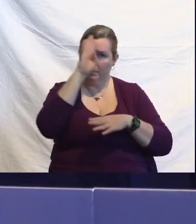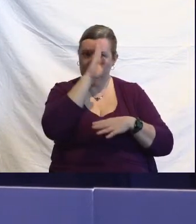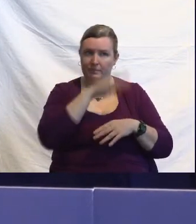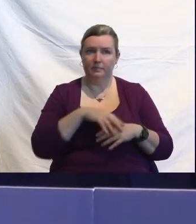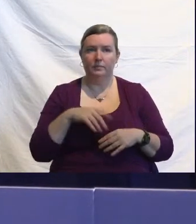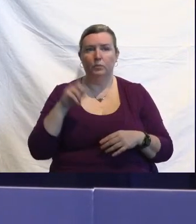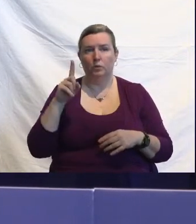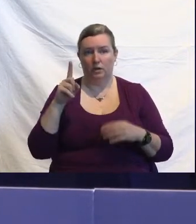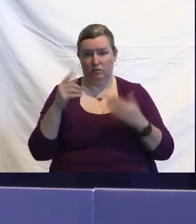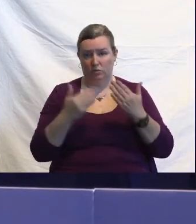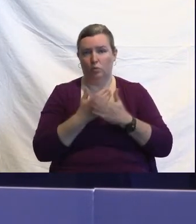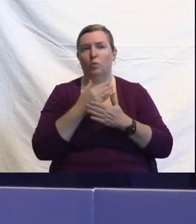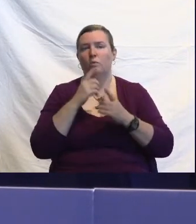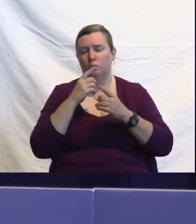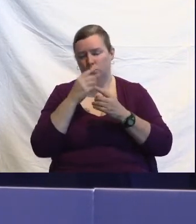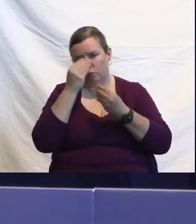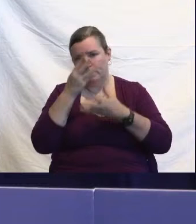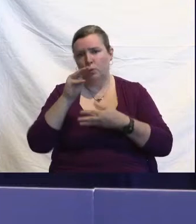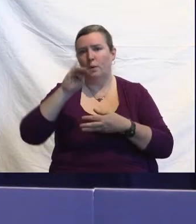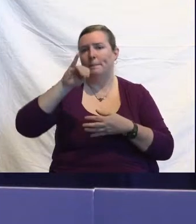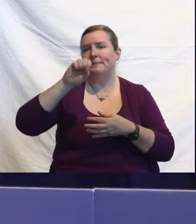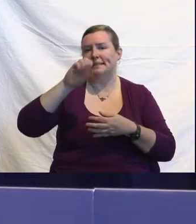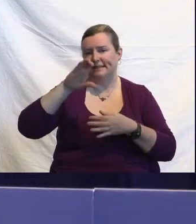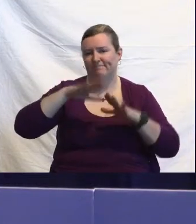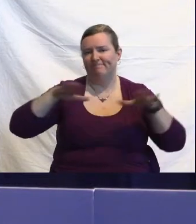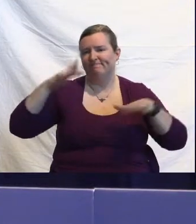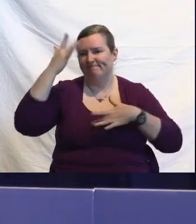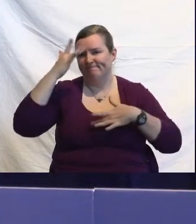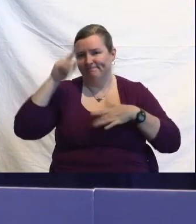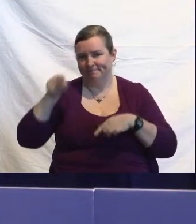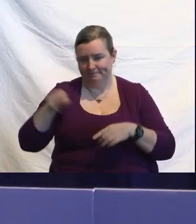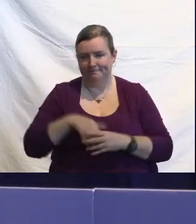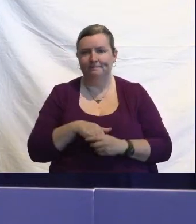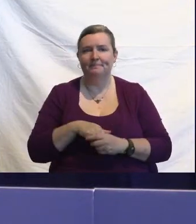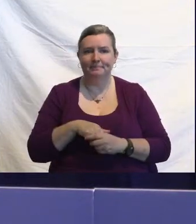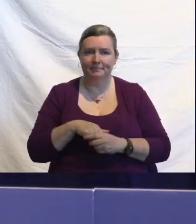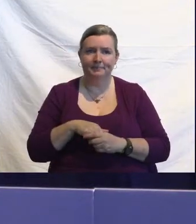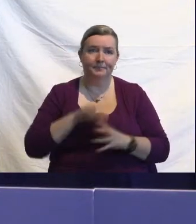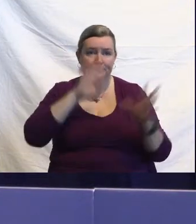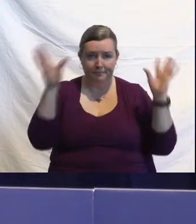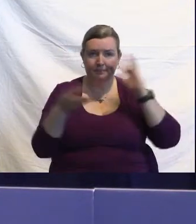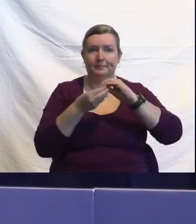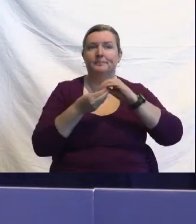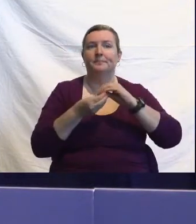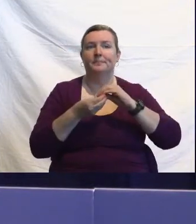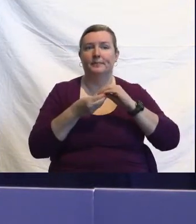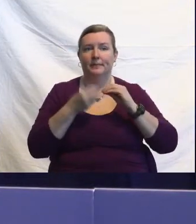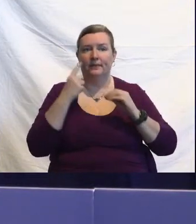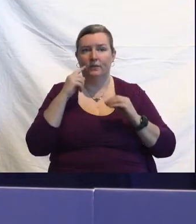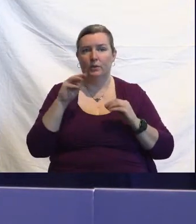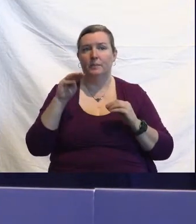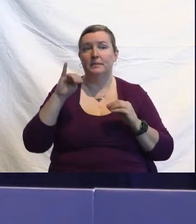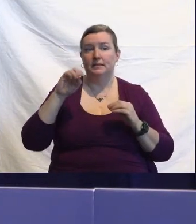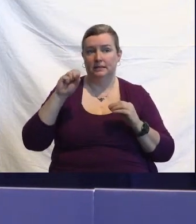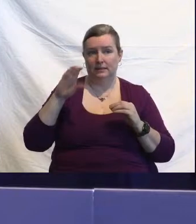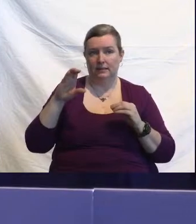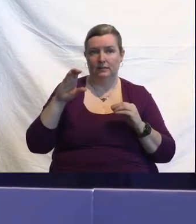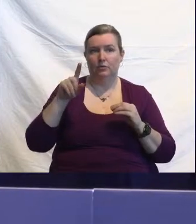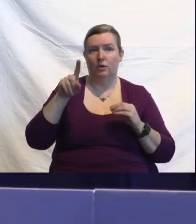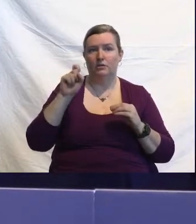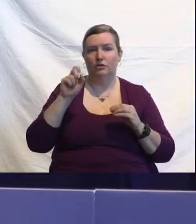multisystem inflammatory syndrome in children for a cumulative case count in New Jersey of